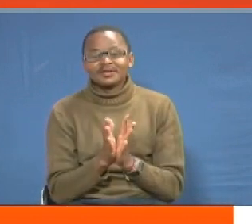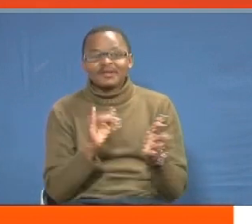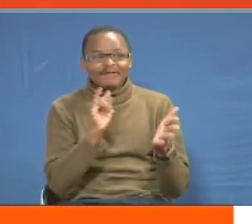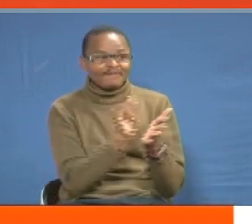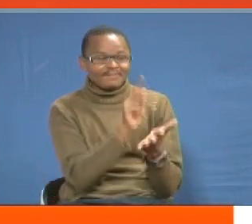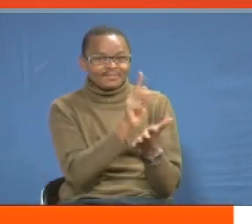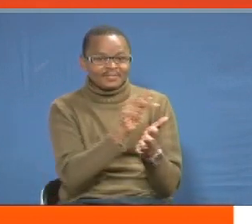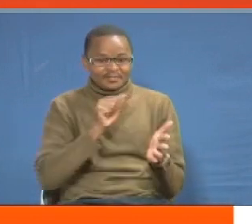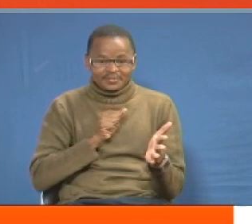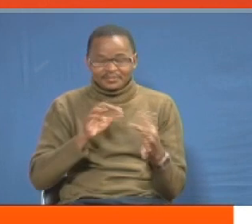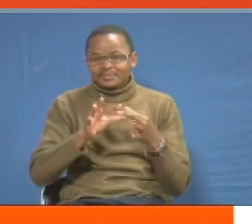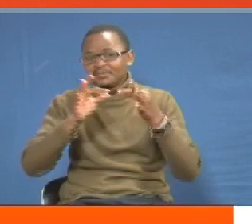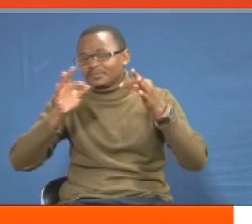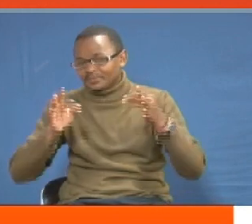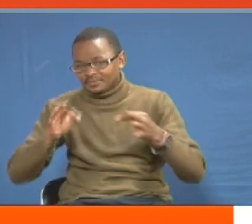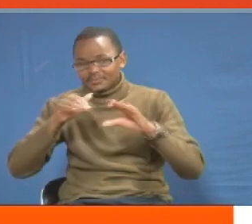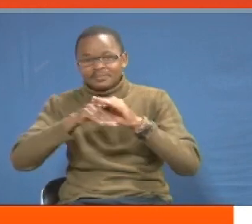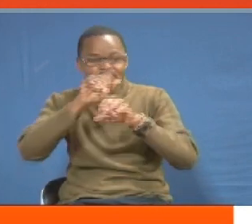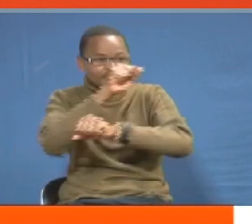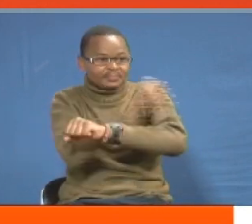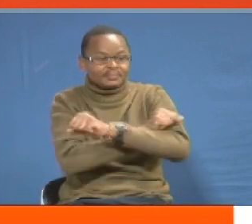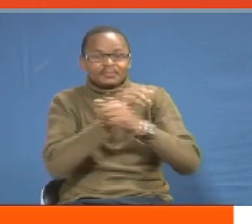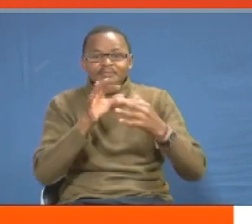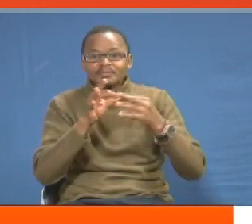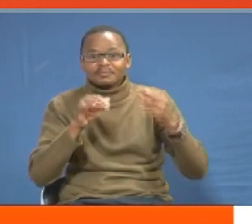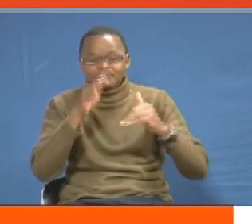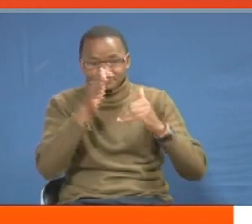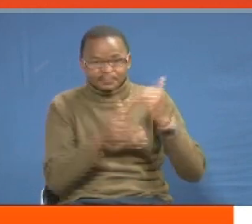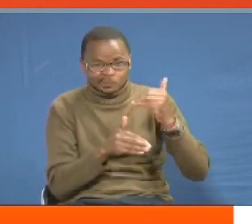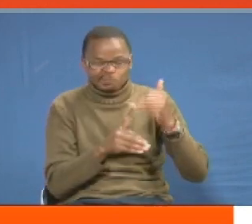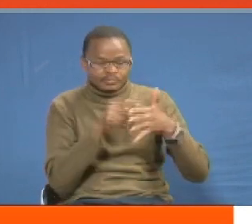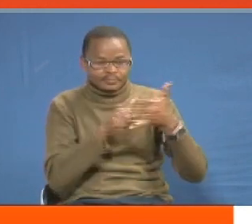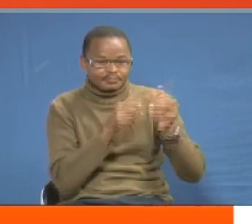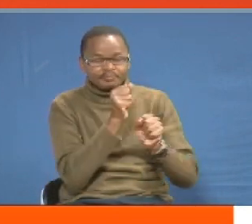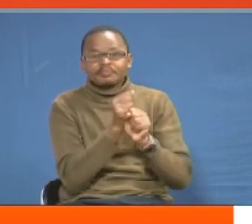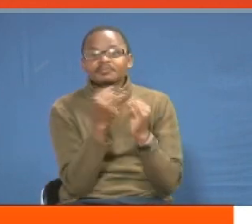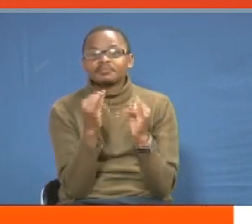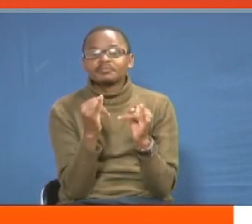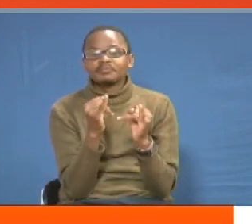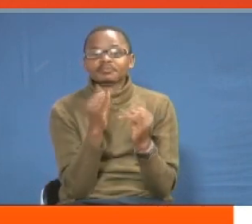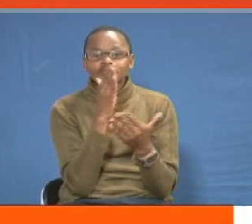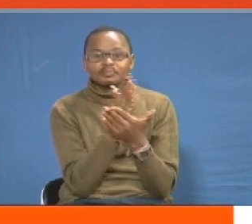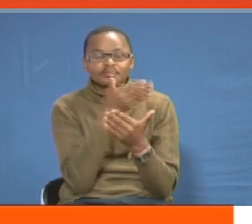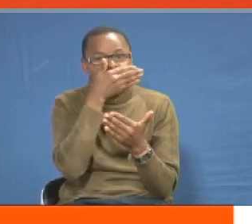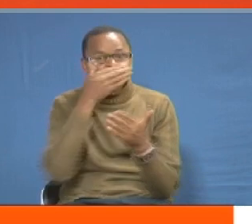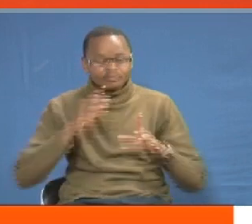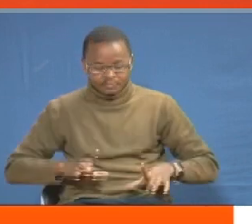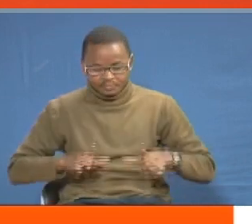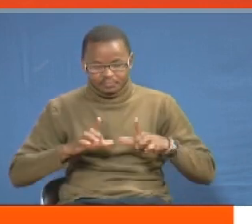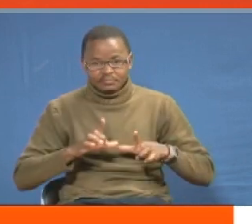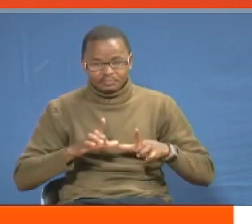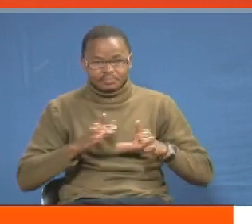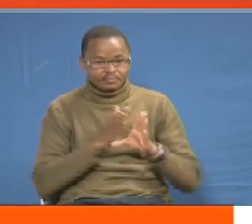appreciate that keeping a girl longer in school, longer than what they're doing now, guarantees a better